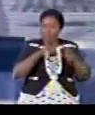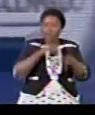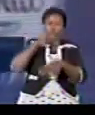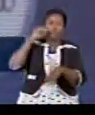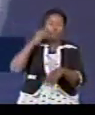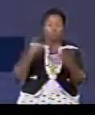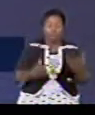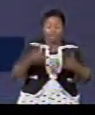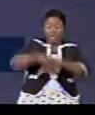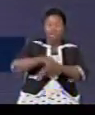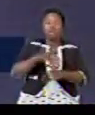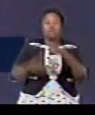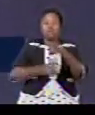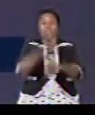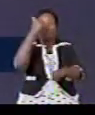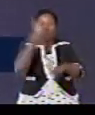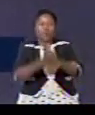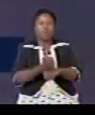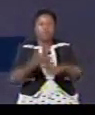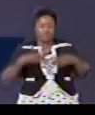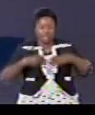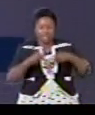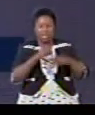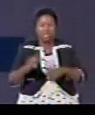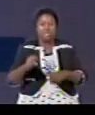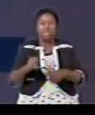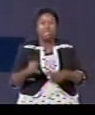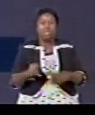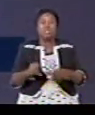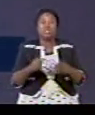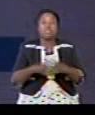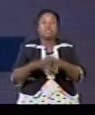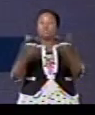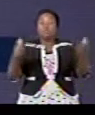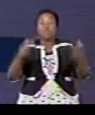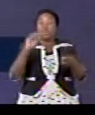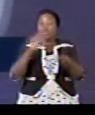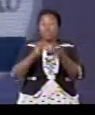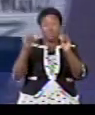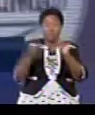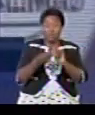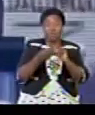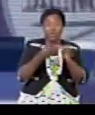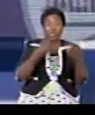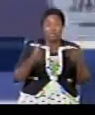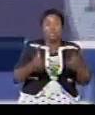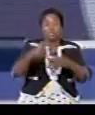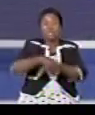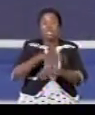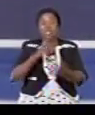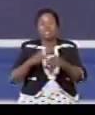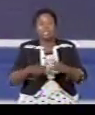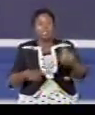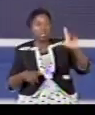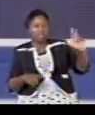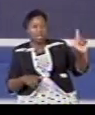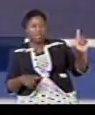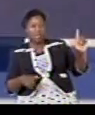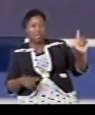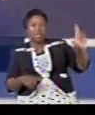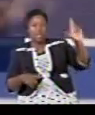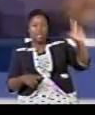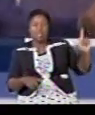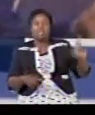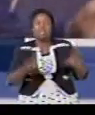tonight? Confirmed cures countless. And then L, lonesome